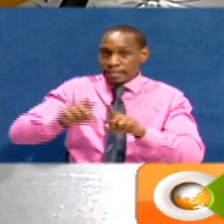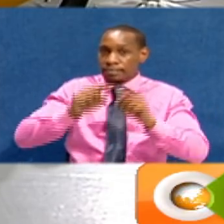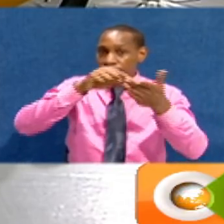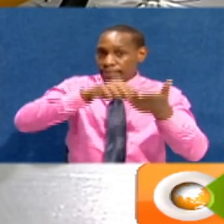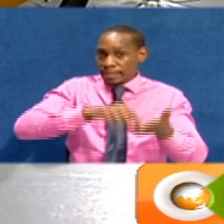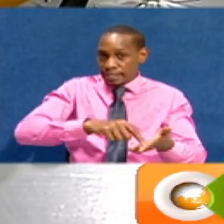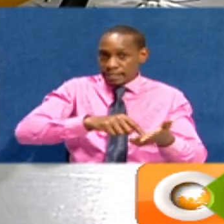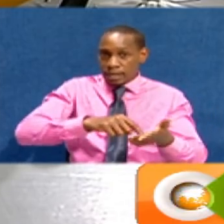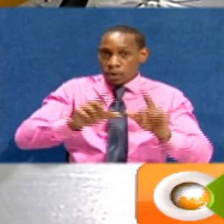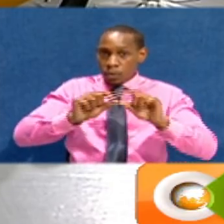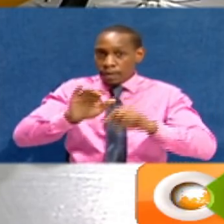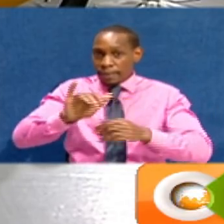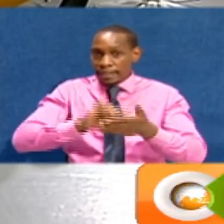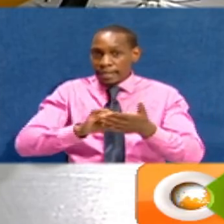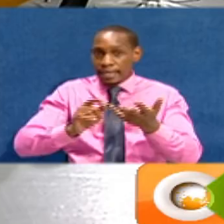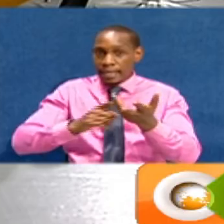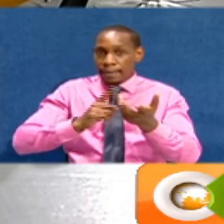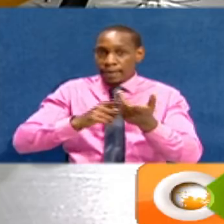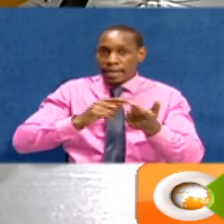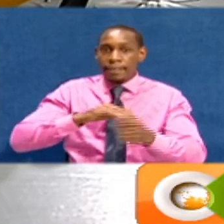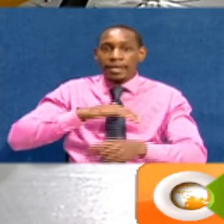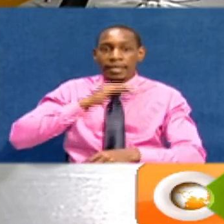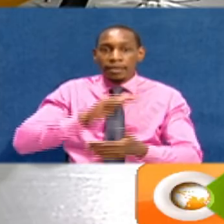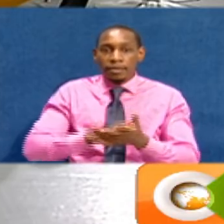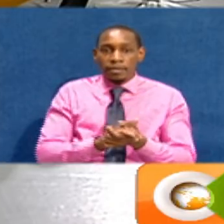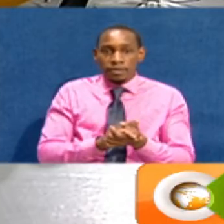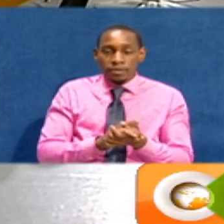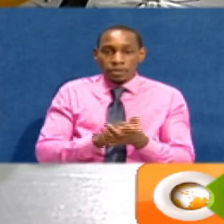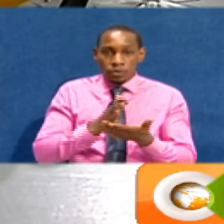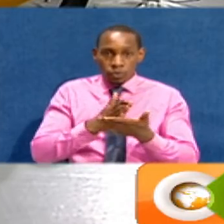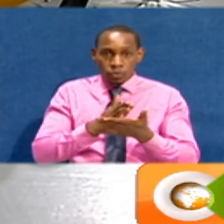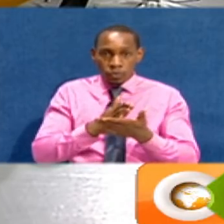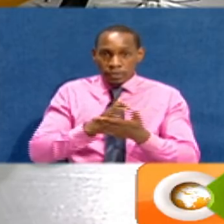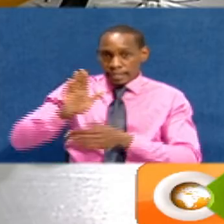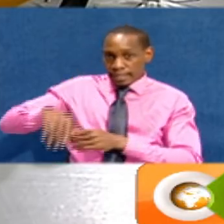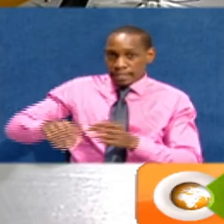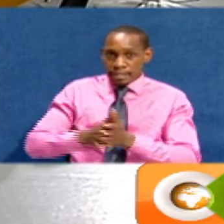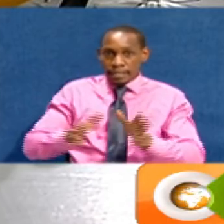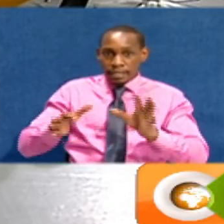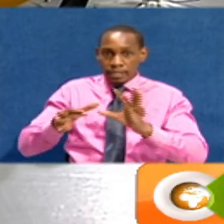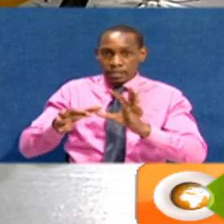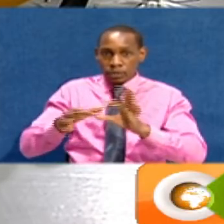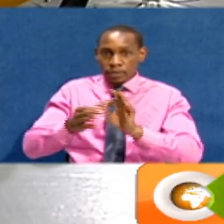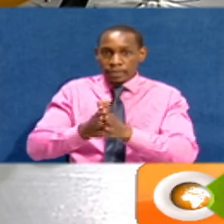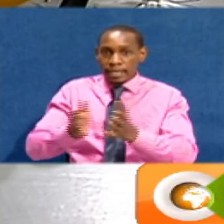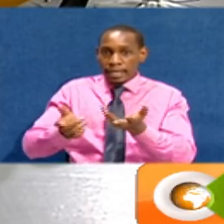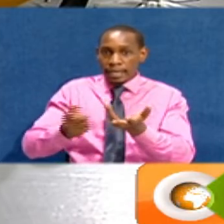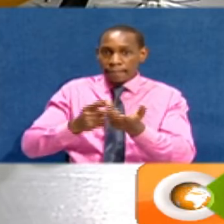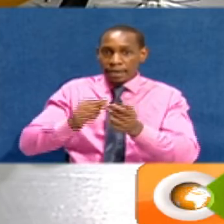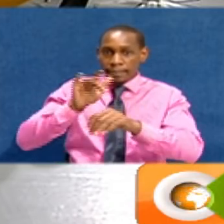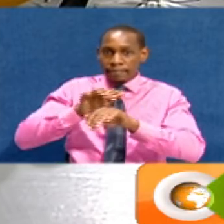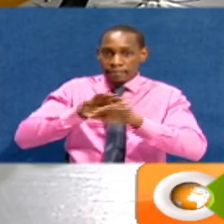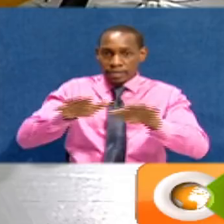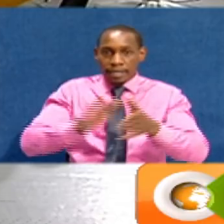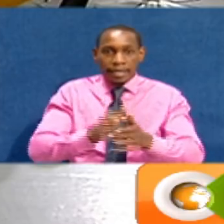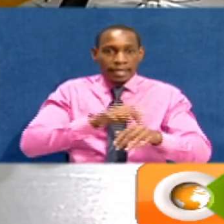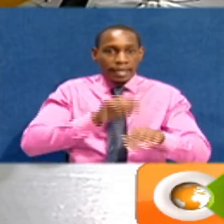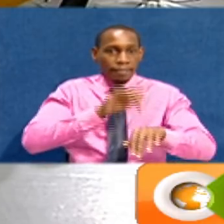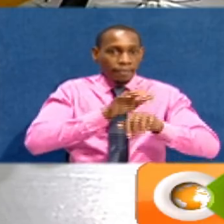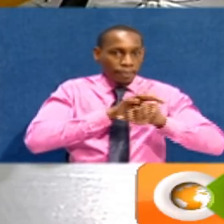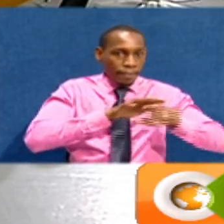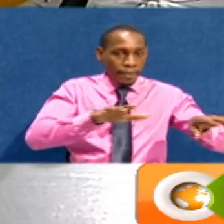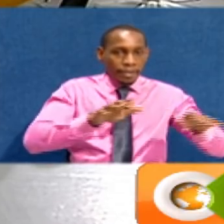reiterate, you know, what was said is that the number of deaths usually lags behind with the increase in infections, because when you have more infections,